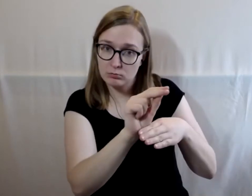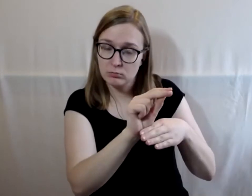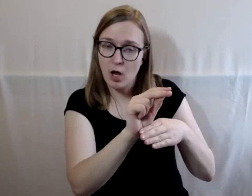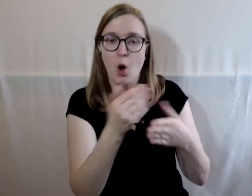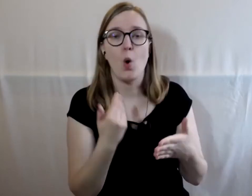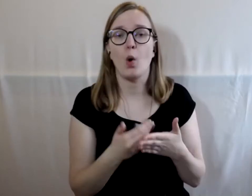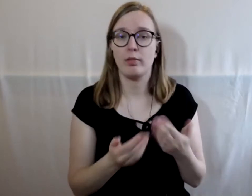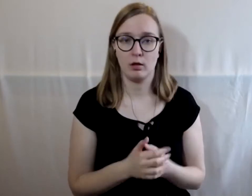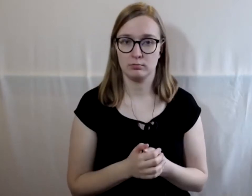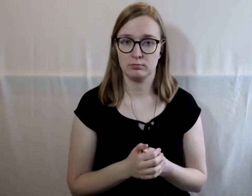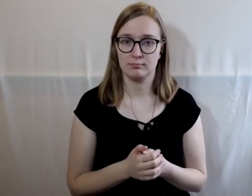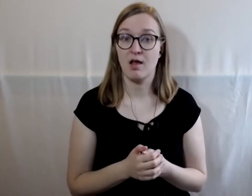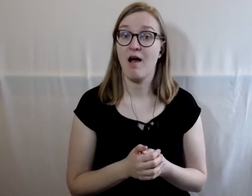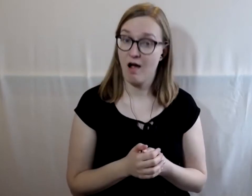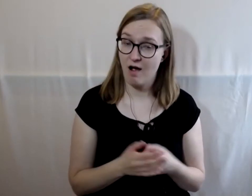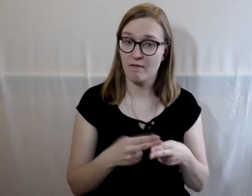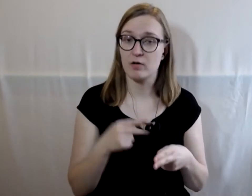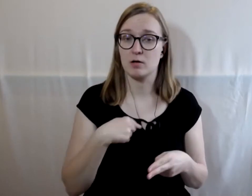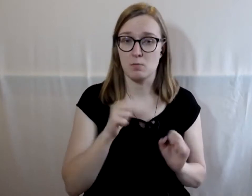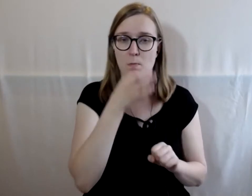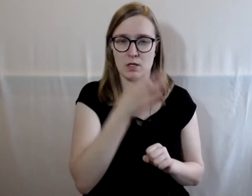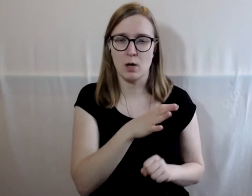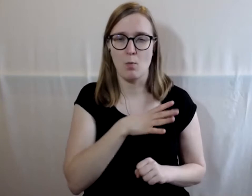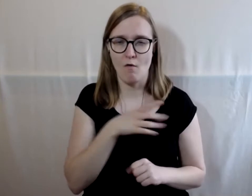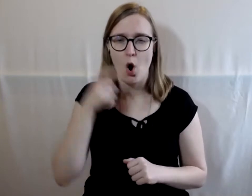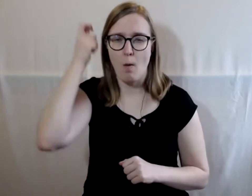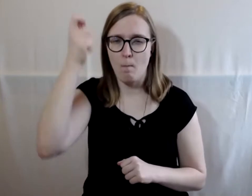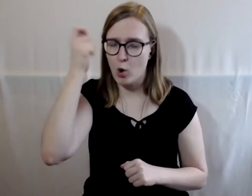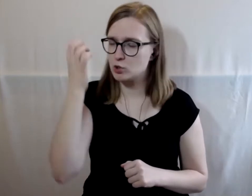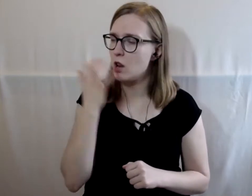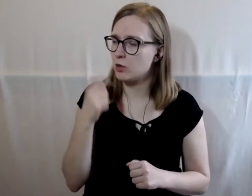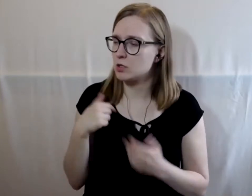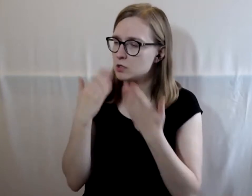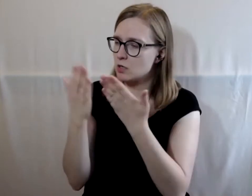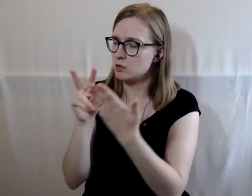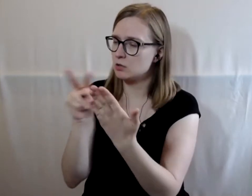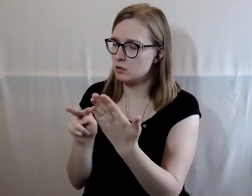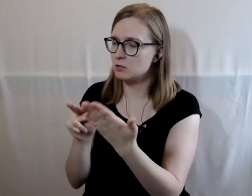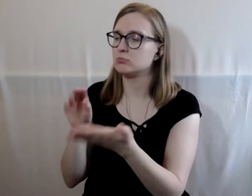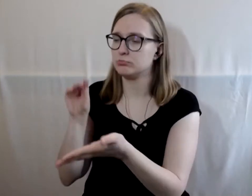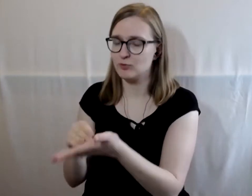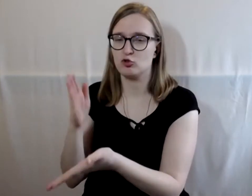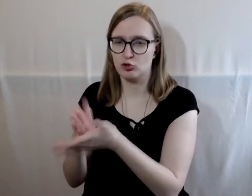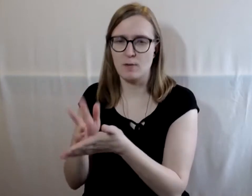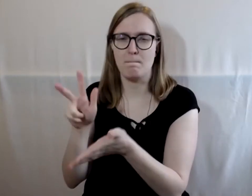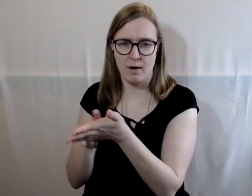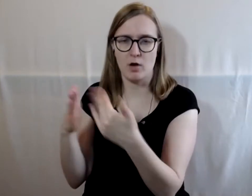says, the evidence says, or you can say